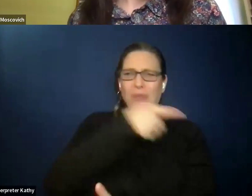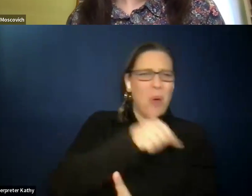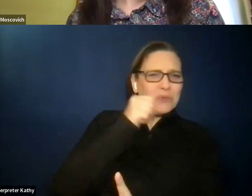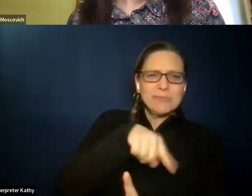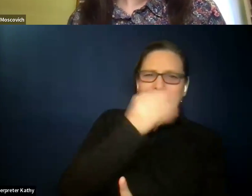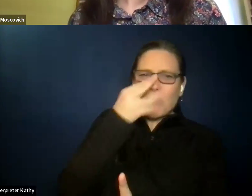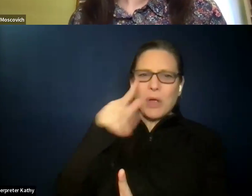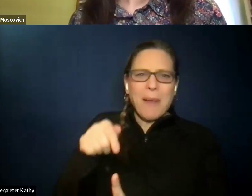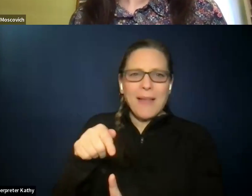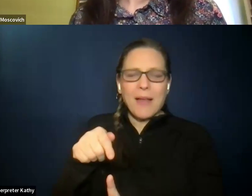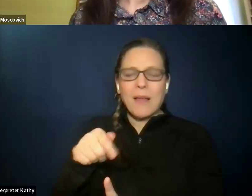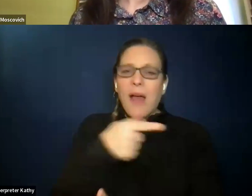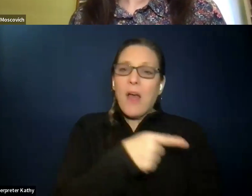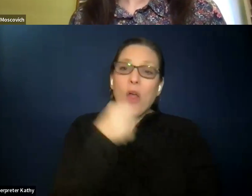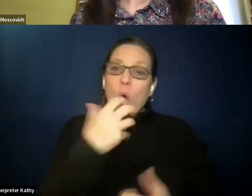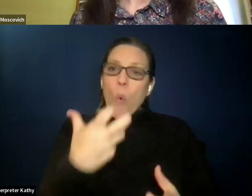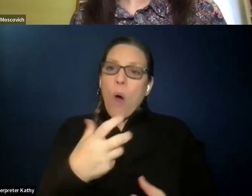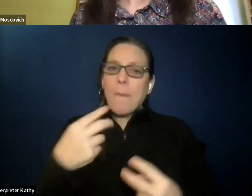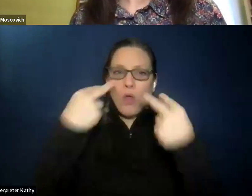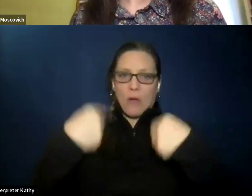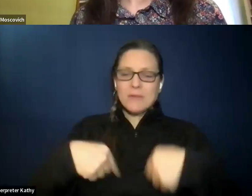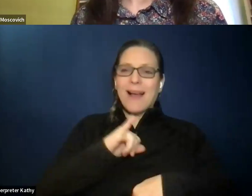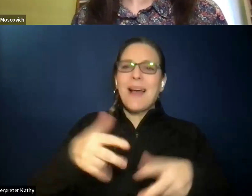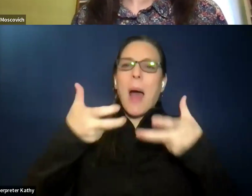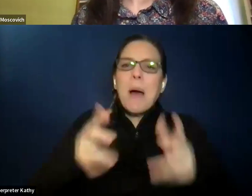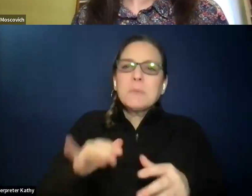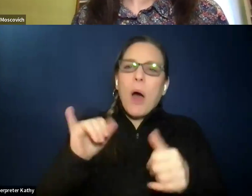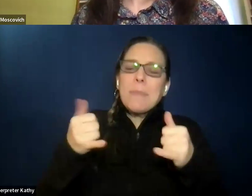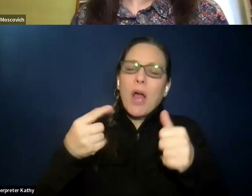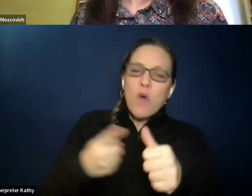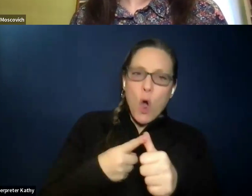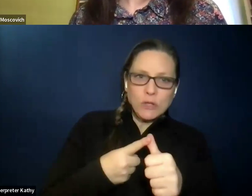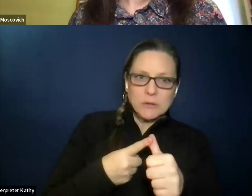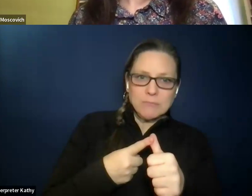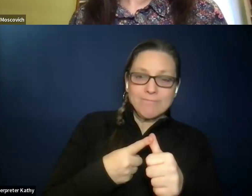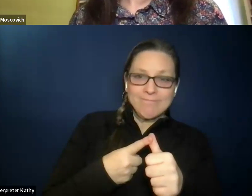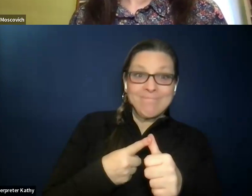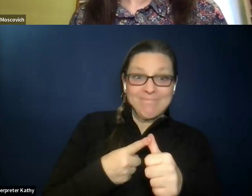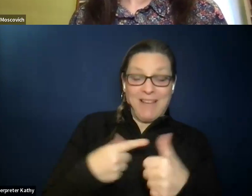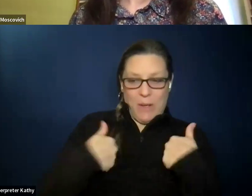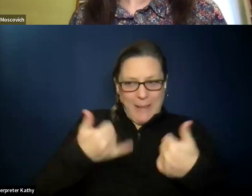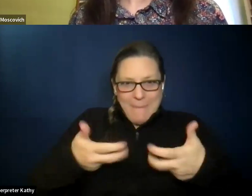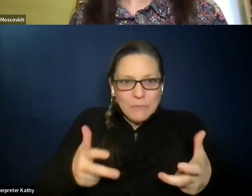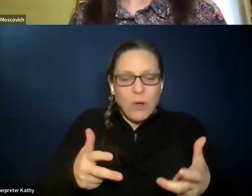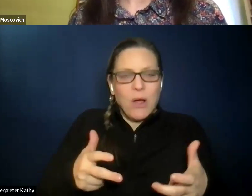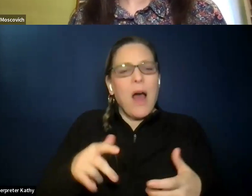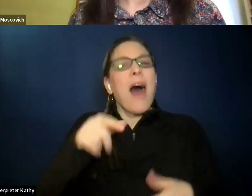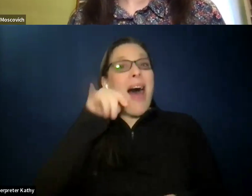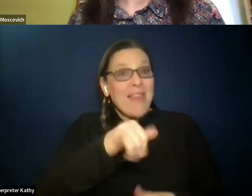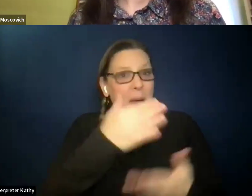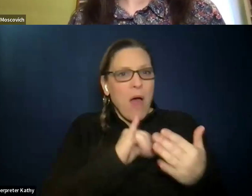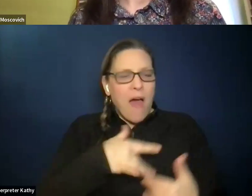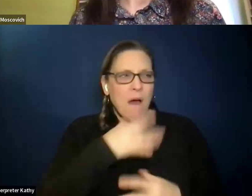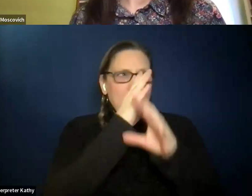wanted to be seen as basketball players first. And so that was another thing I really wanted to work into the story, because I thought that part was